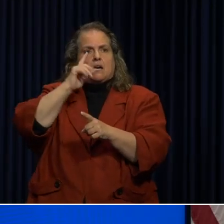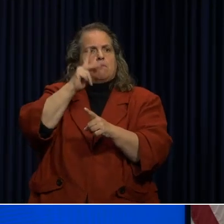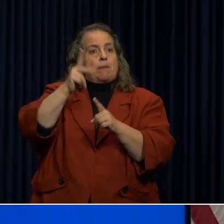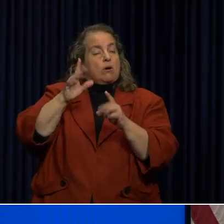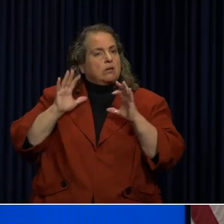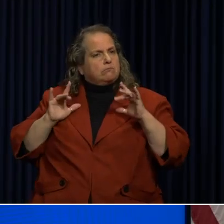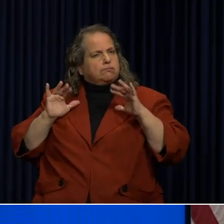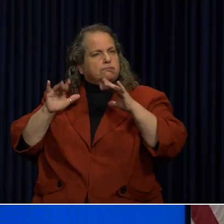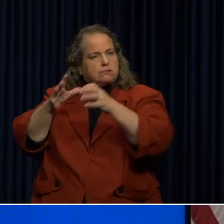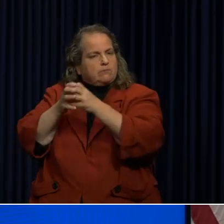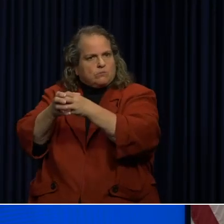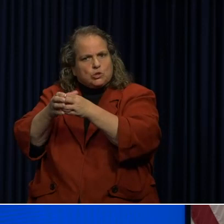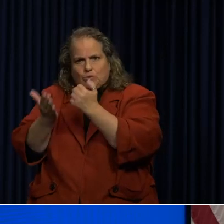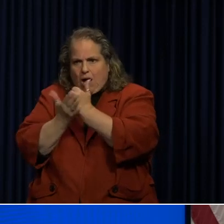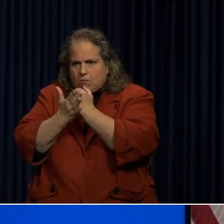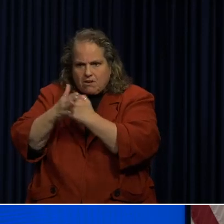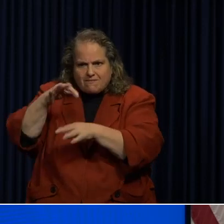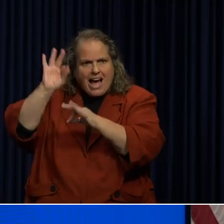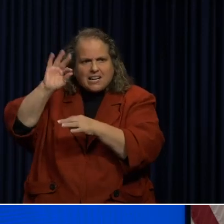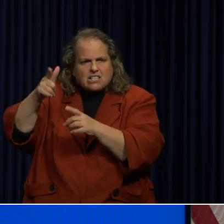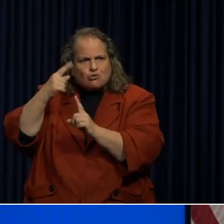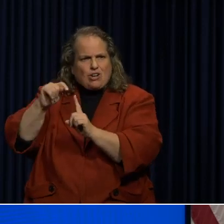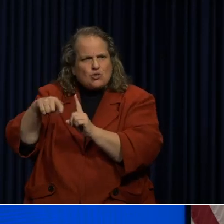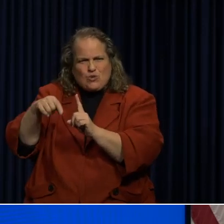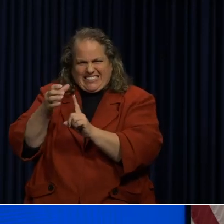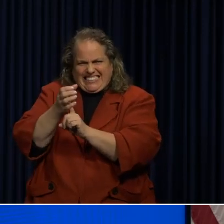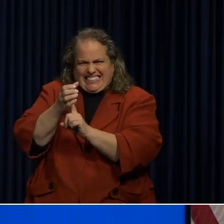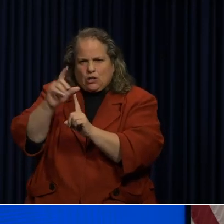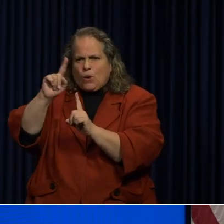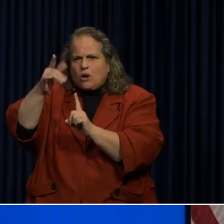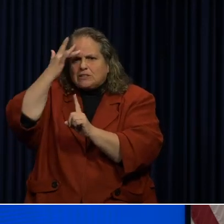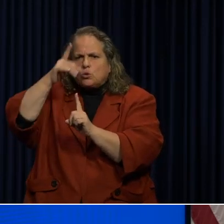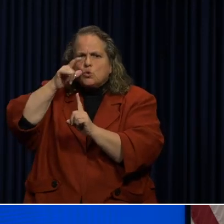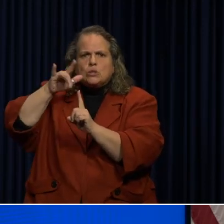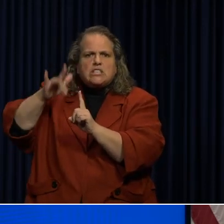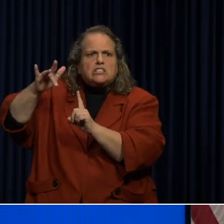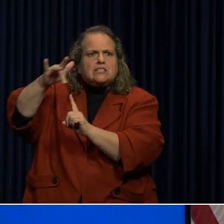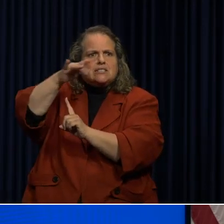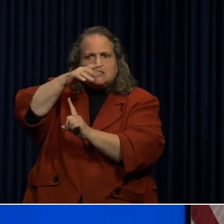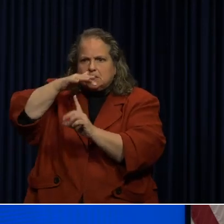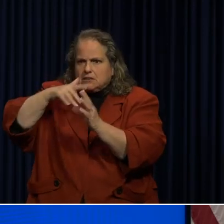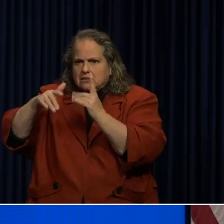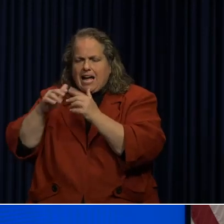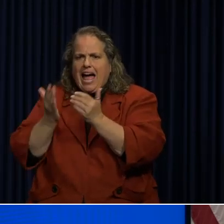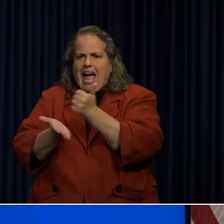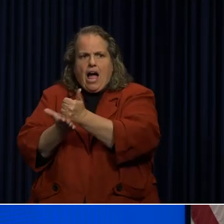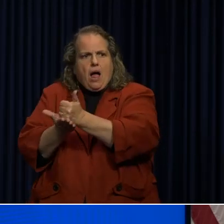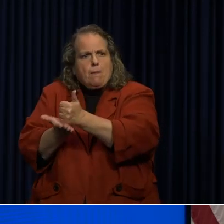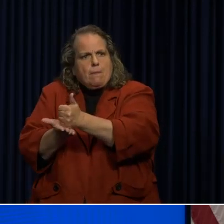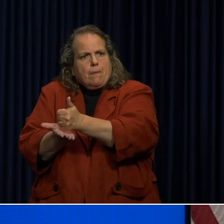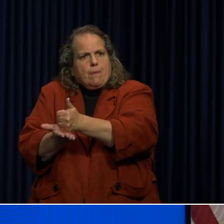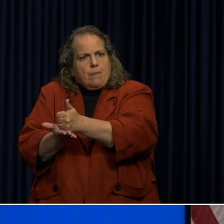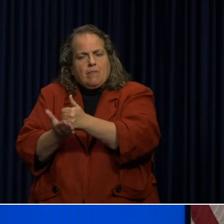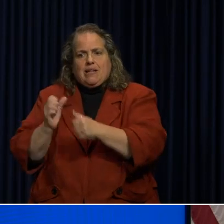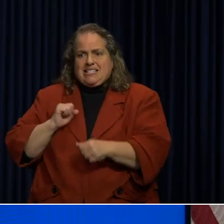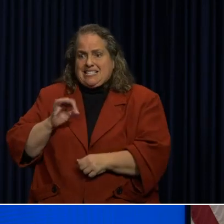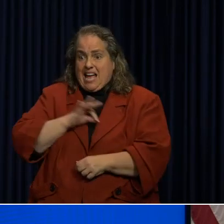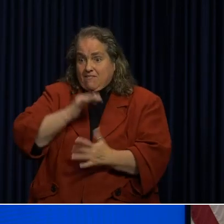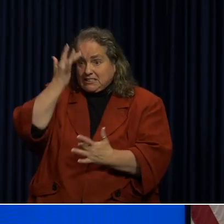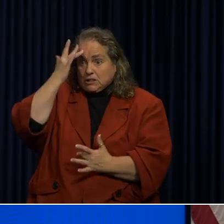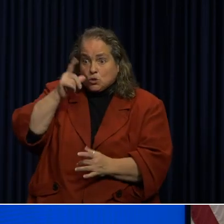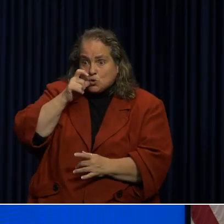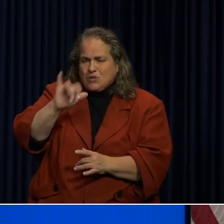virtually, sometimes there's a need for folks to go in directly. We have provided some staffing support to